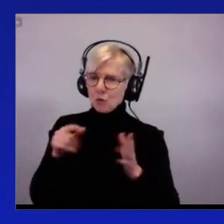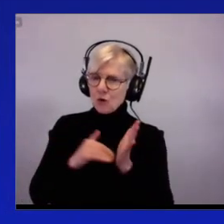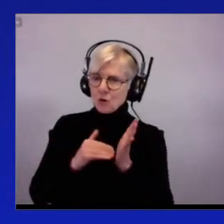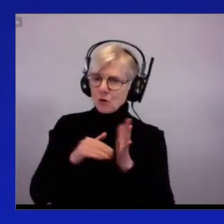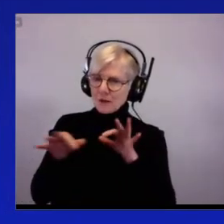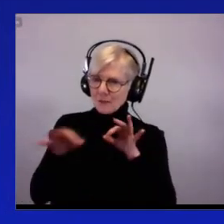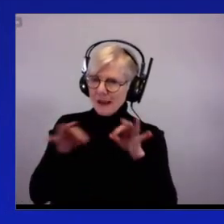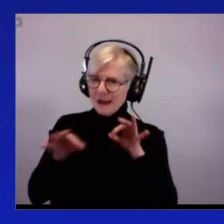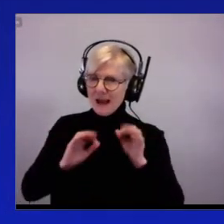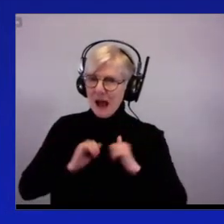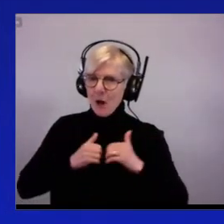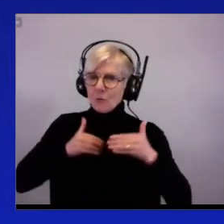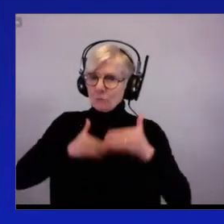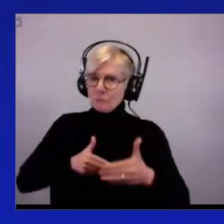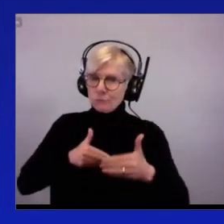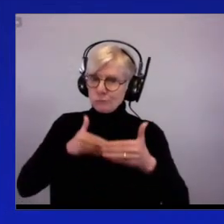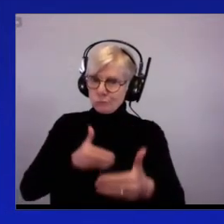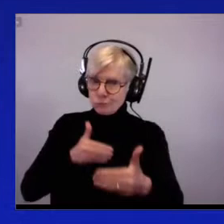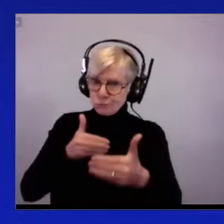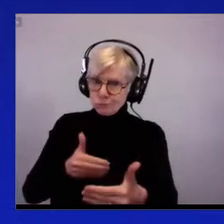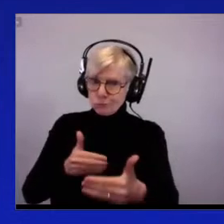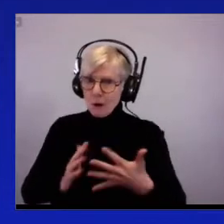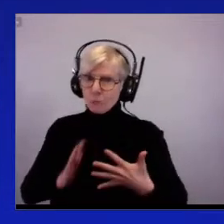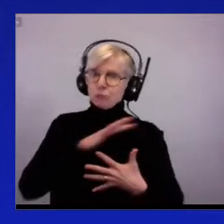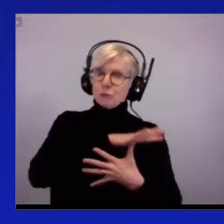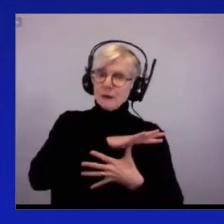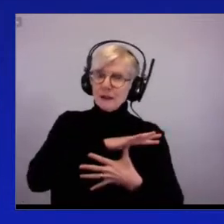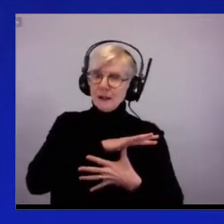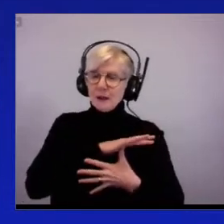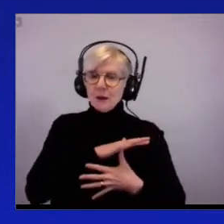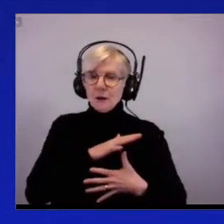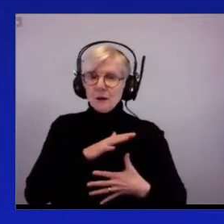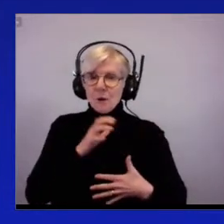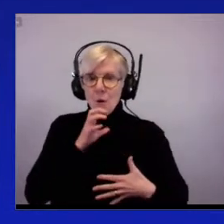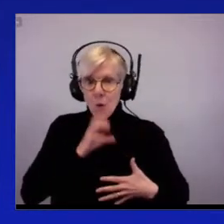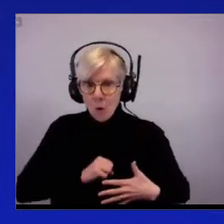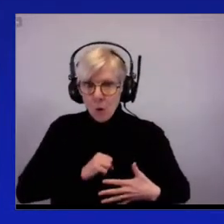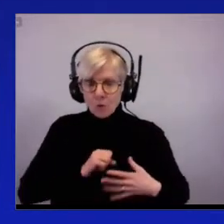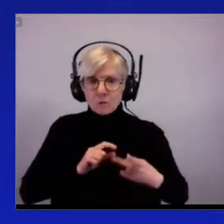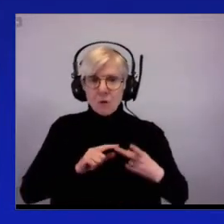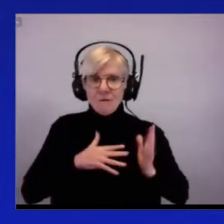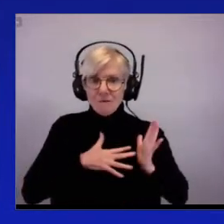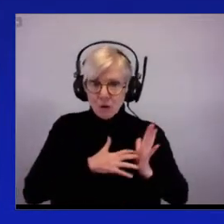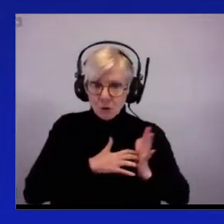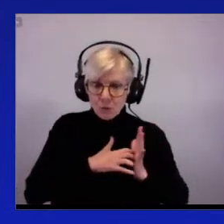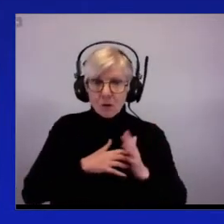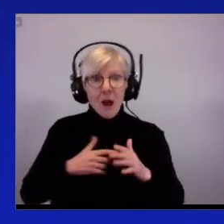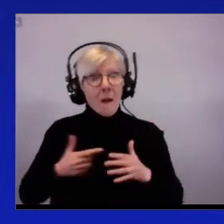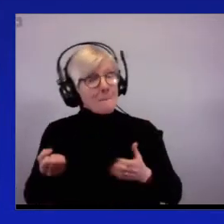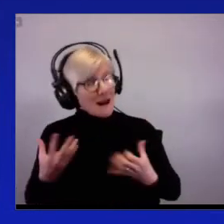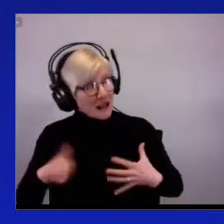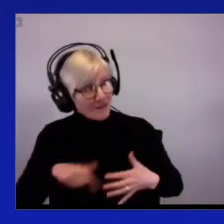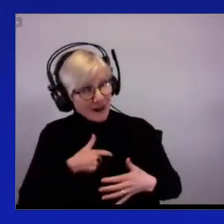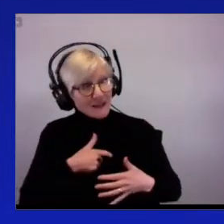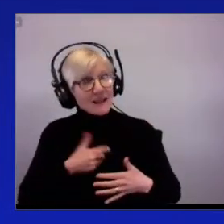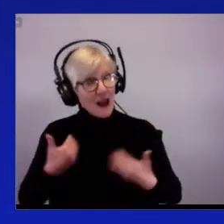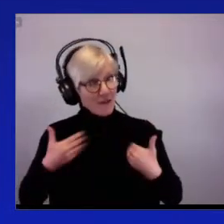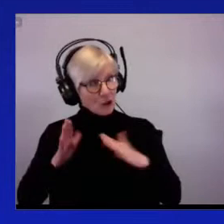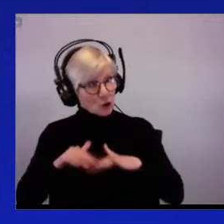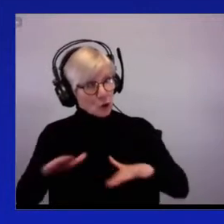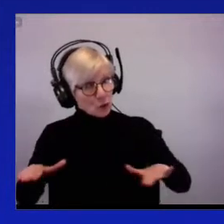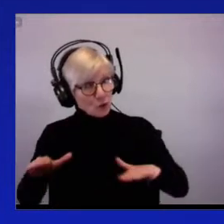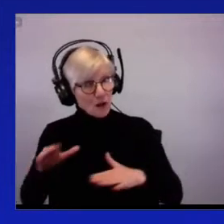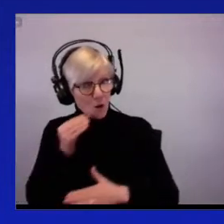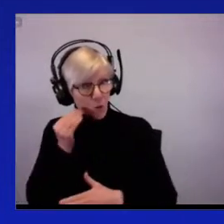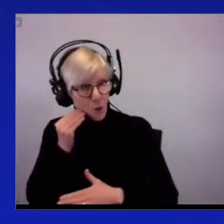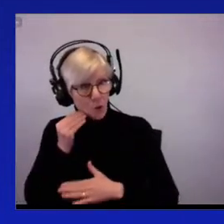Most definitely we need to focus on our most vulnerable. A lot of us are parents, and our children are at home, and getting them back to schools is absolutely